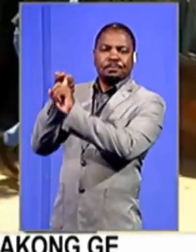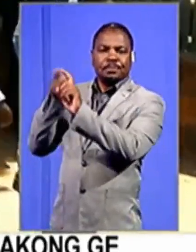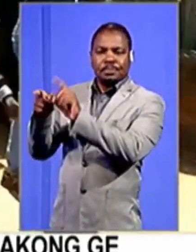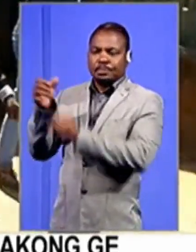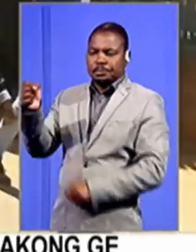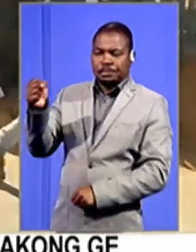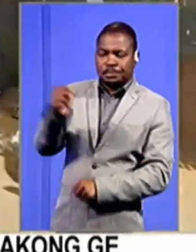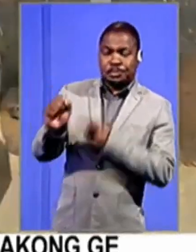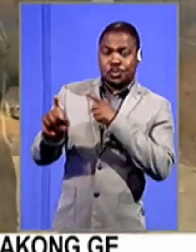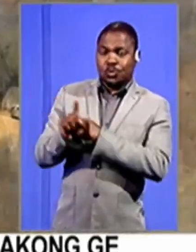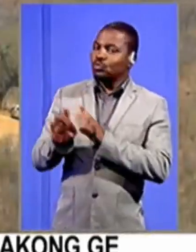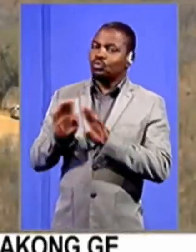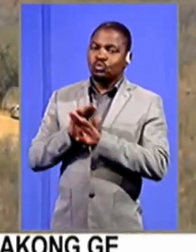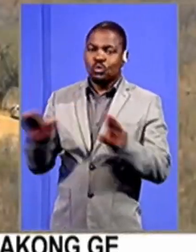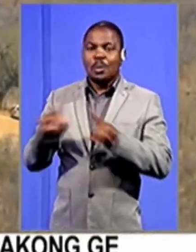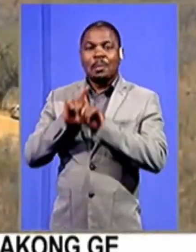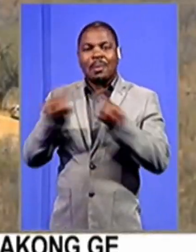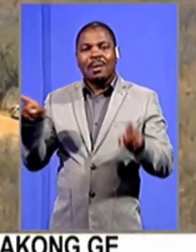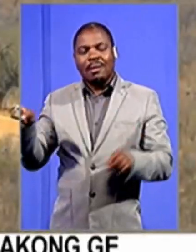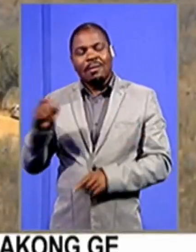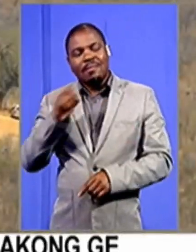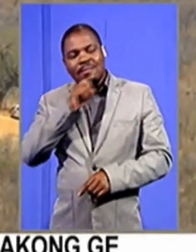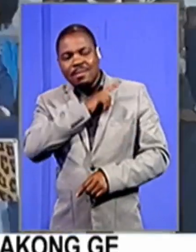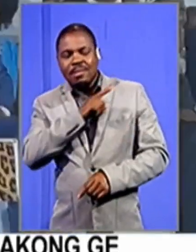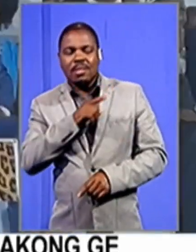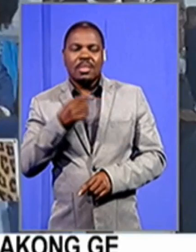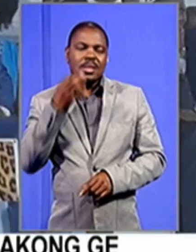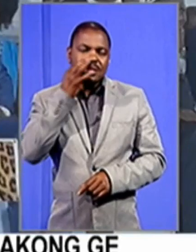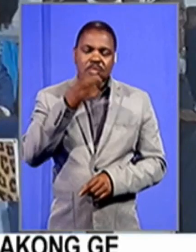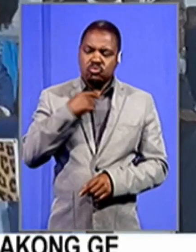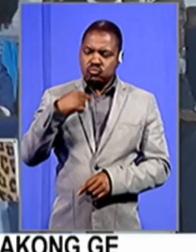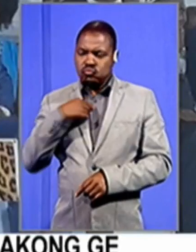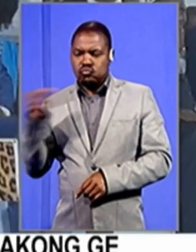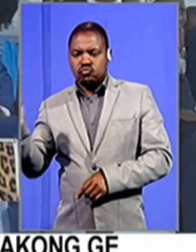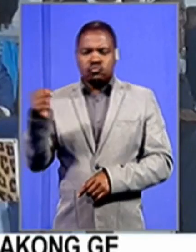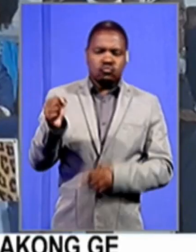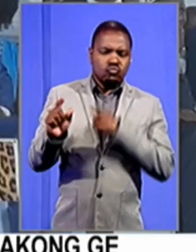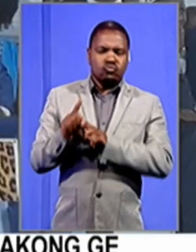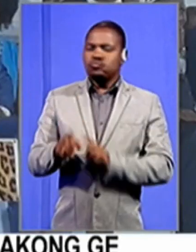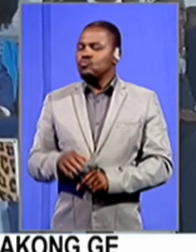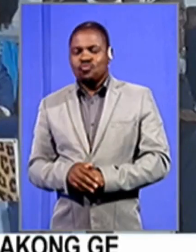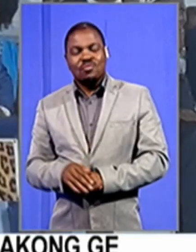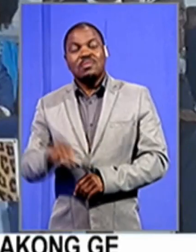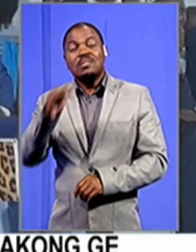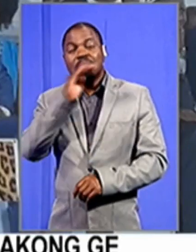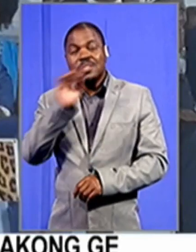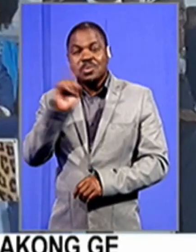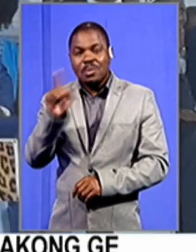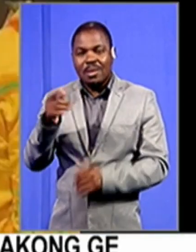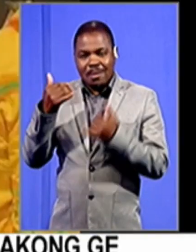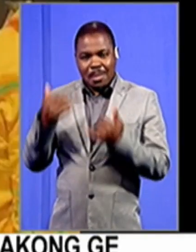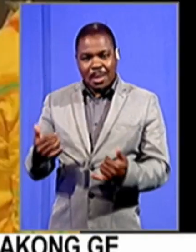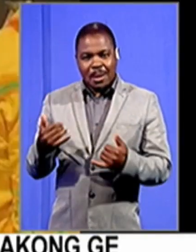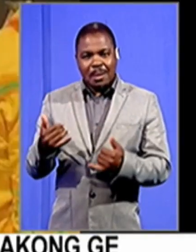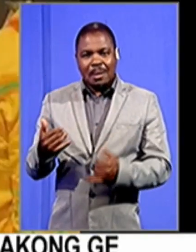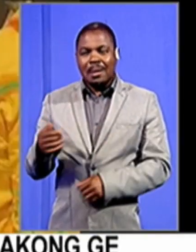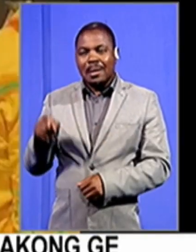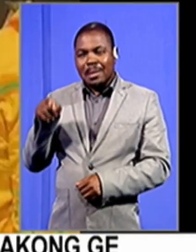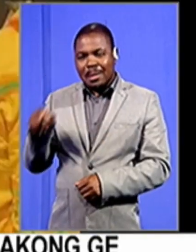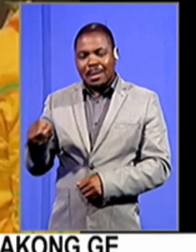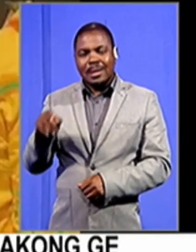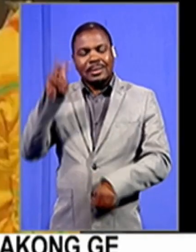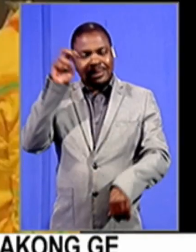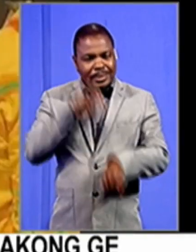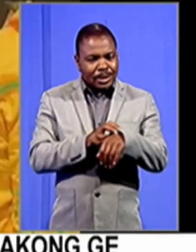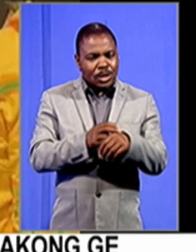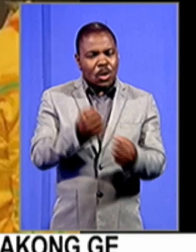Kukela mara bjale ba botša court gore no a ba bee le Kukela bjale o bontšha gore taba e a e sa nyaka dikgoro tša